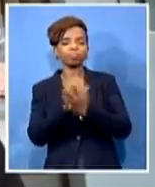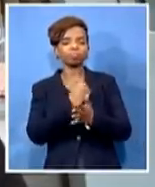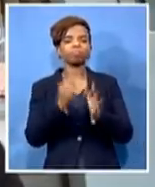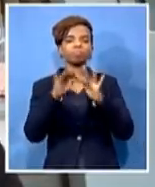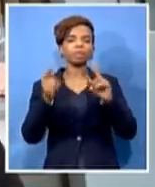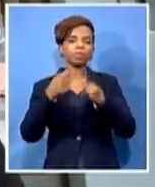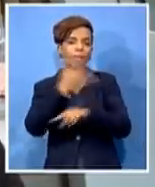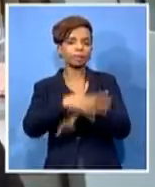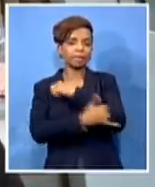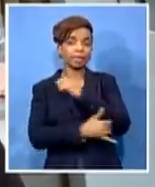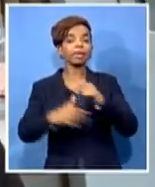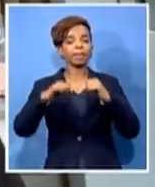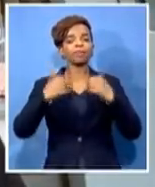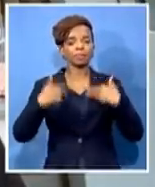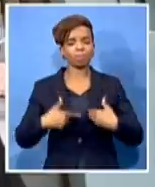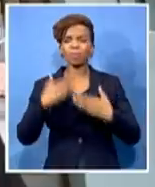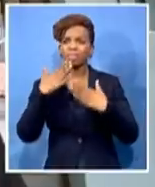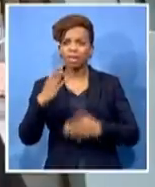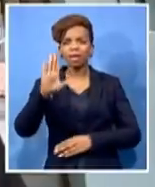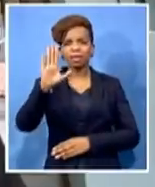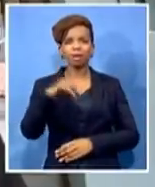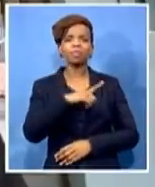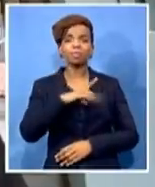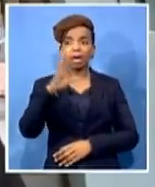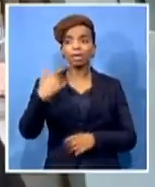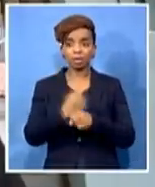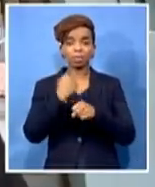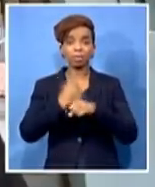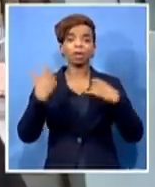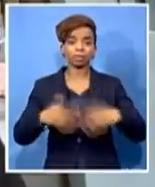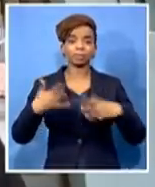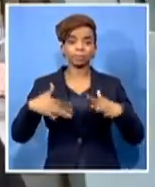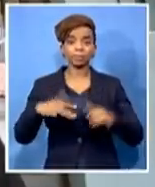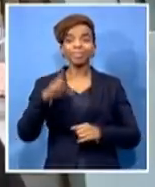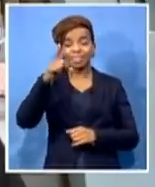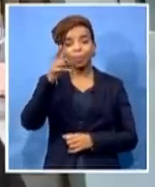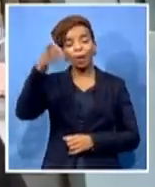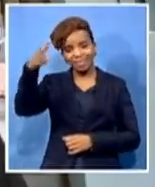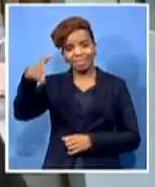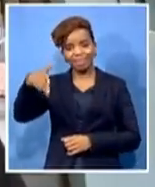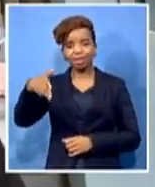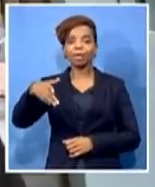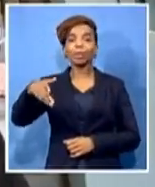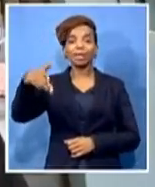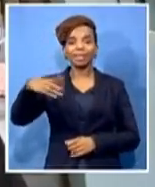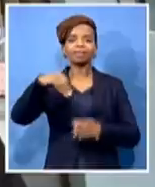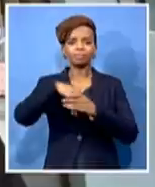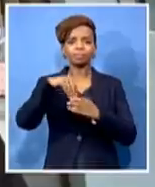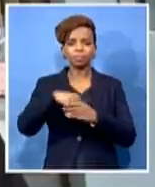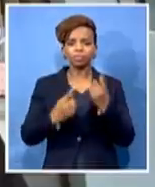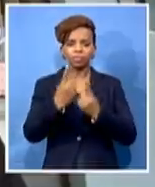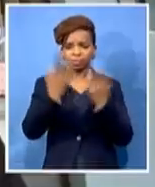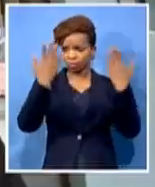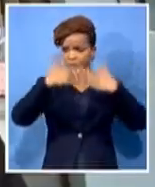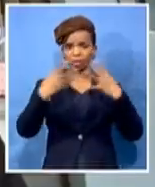man who's working with us. And he was there, right there, in the thick of things, even in the dead of the night, with the police trying to reclaim